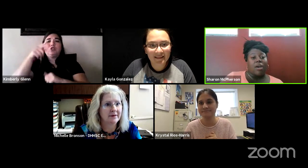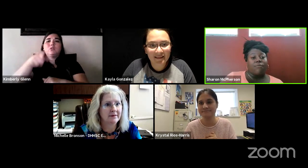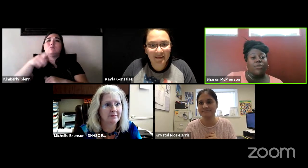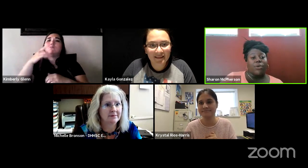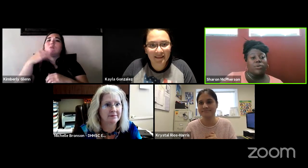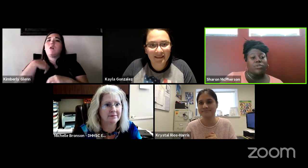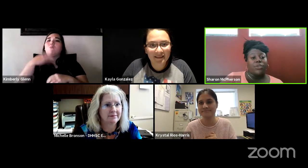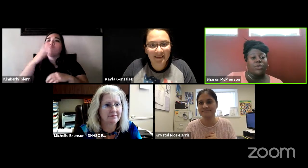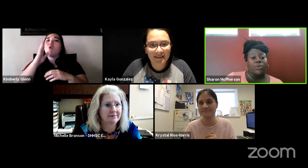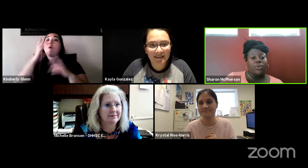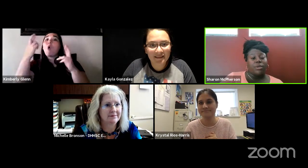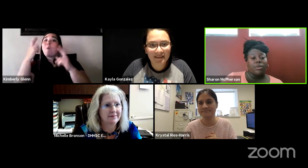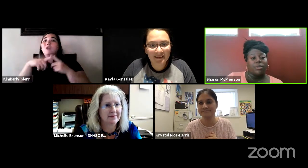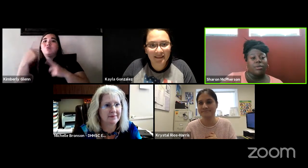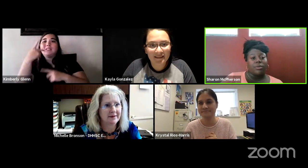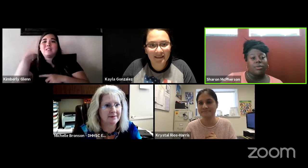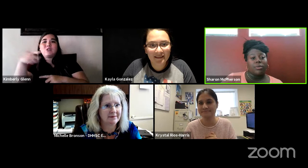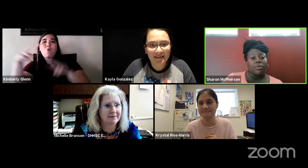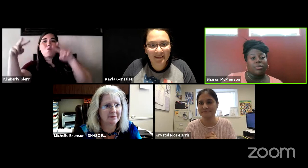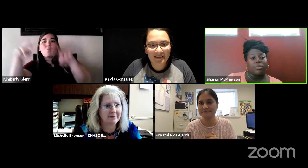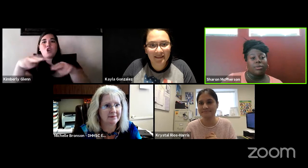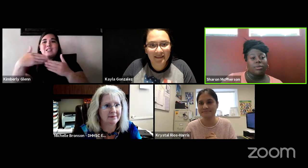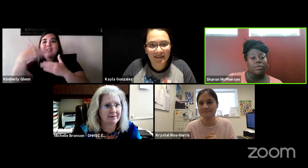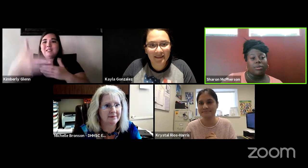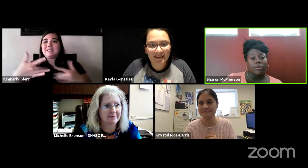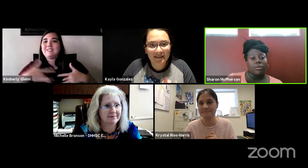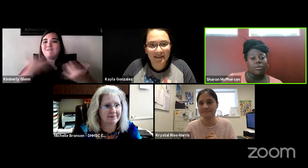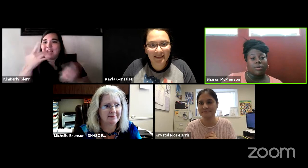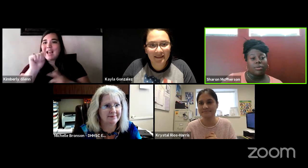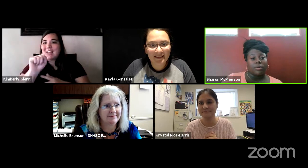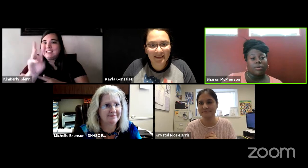And for those of you